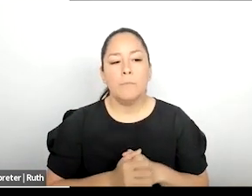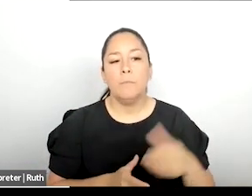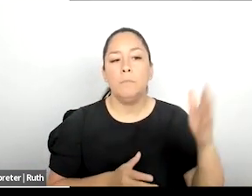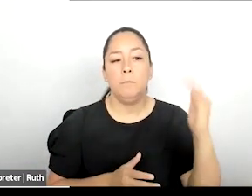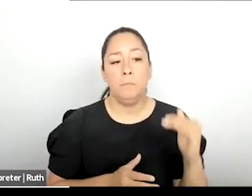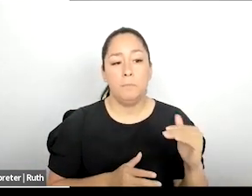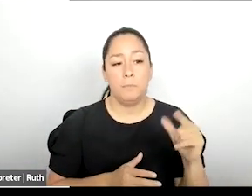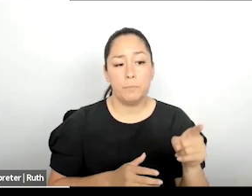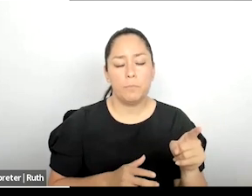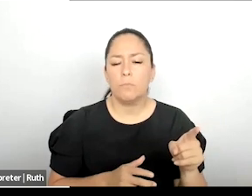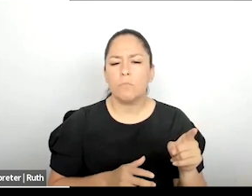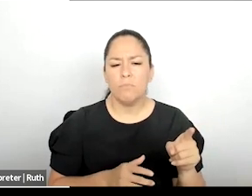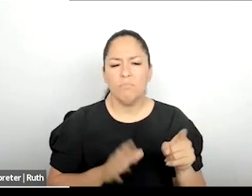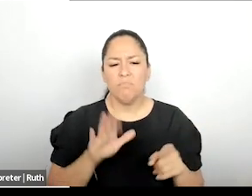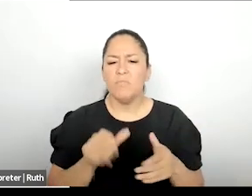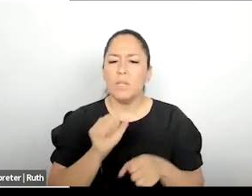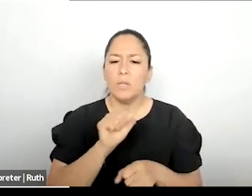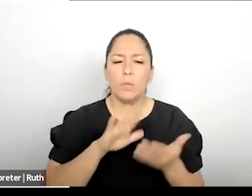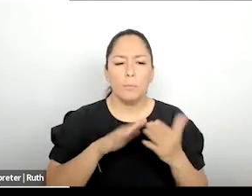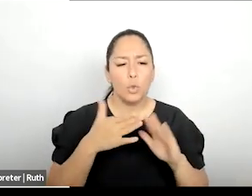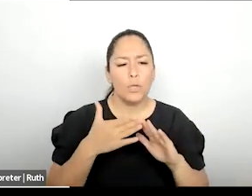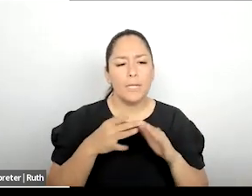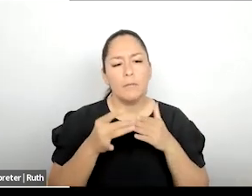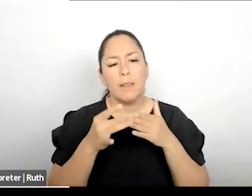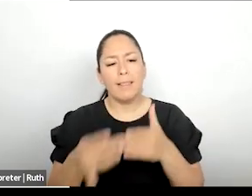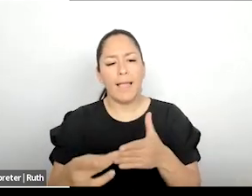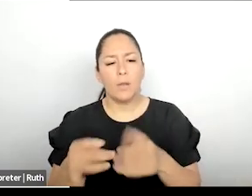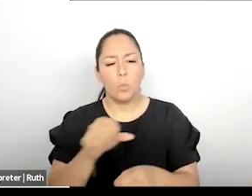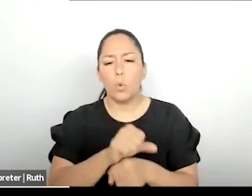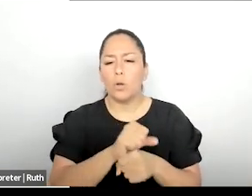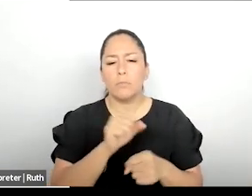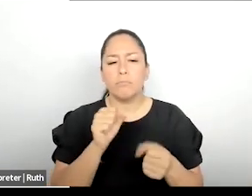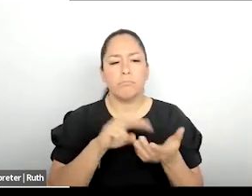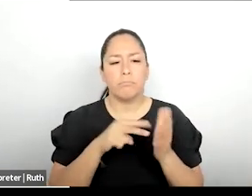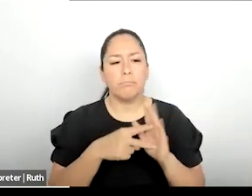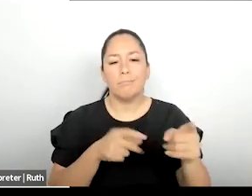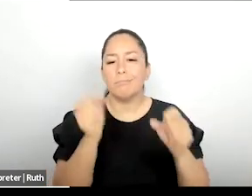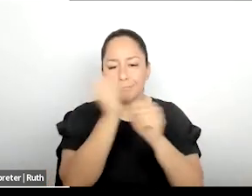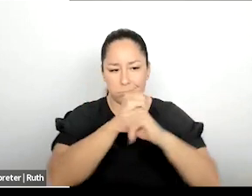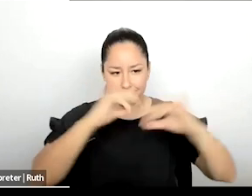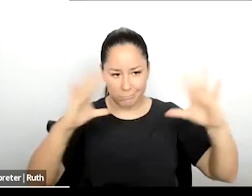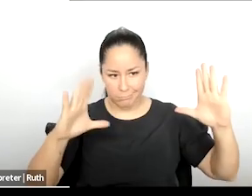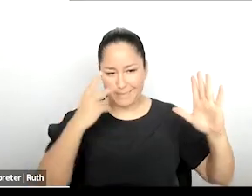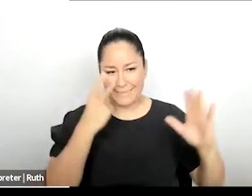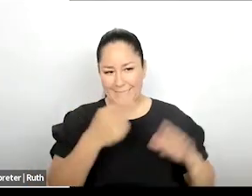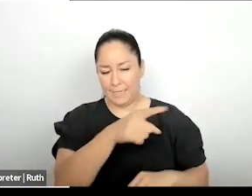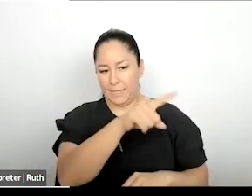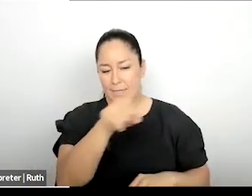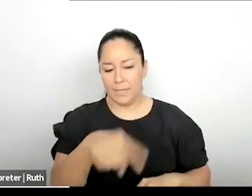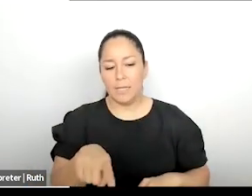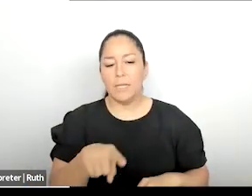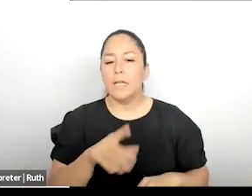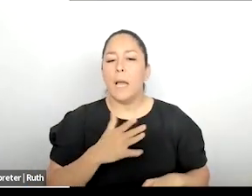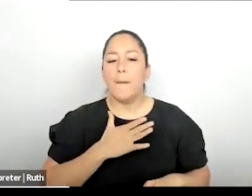Another way to think about community-led work is with this visualization. So if you move all the way on